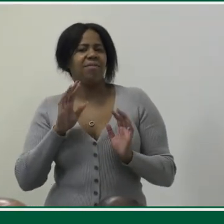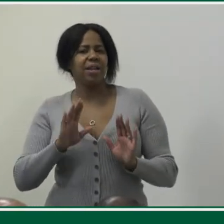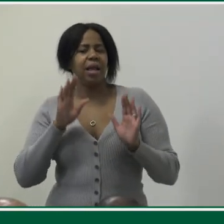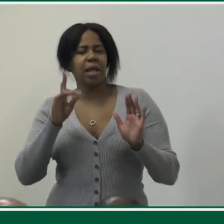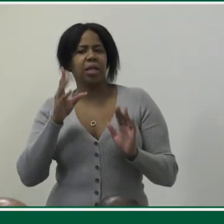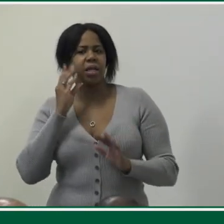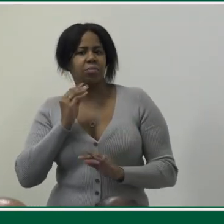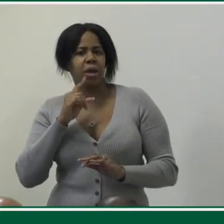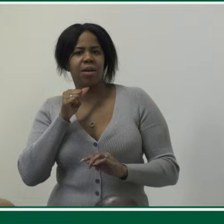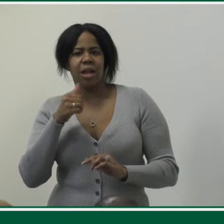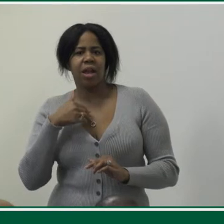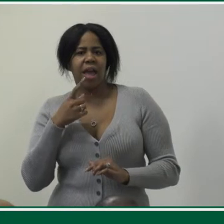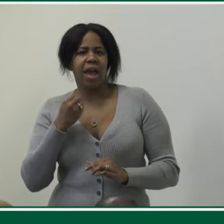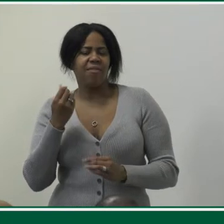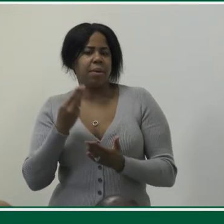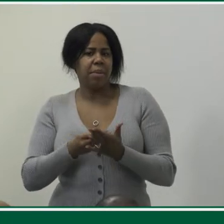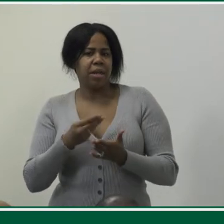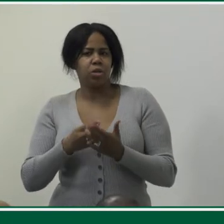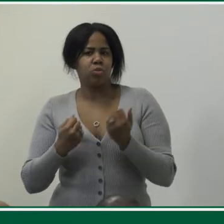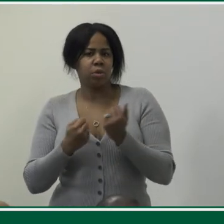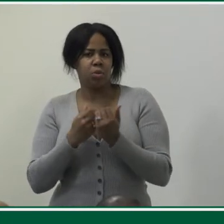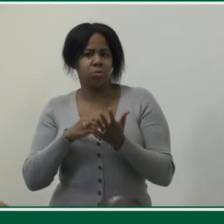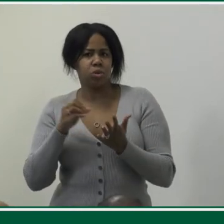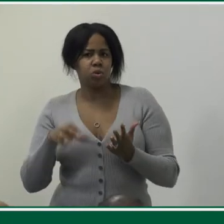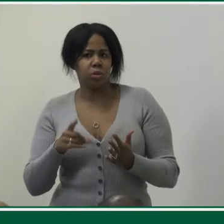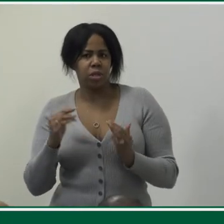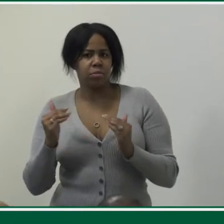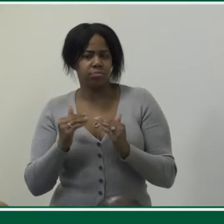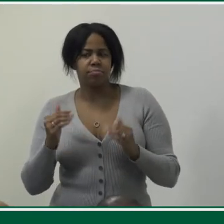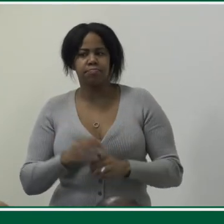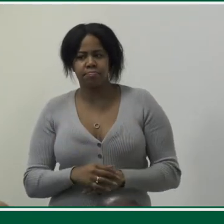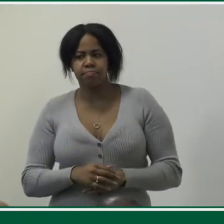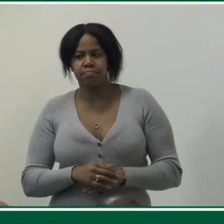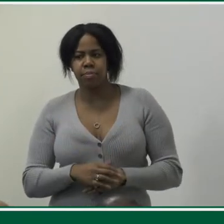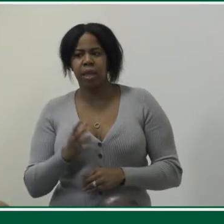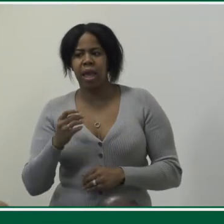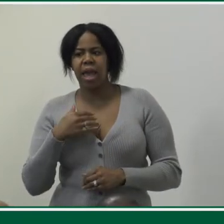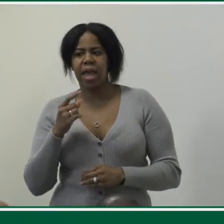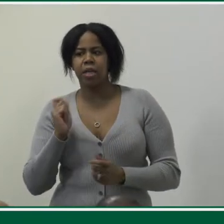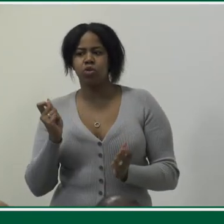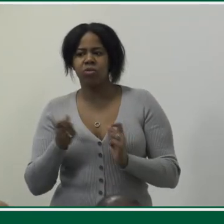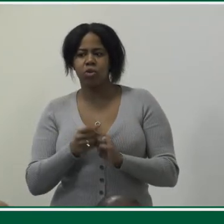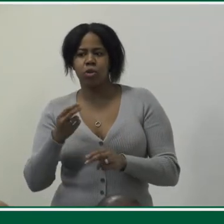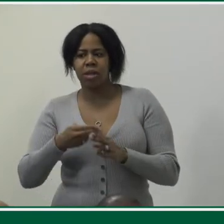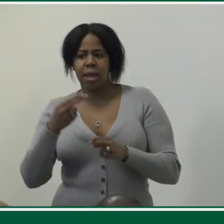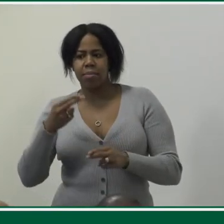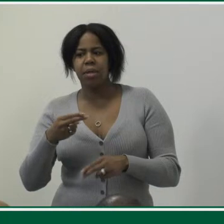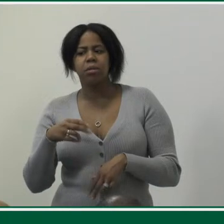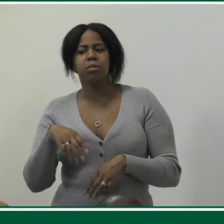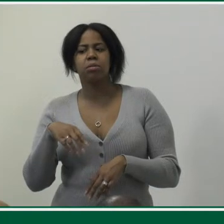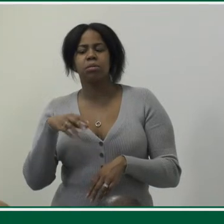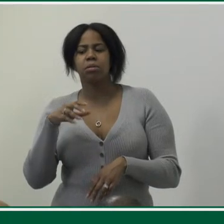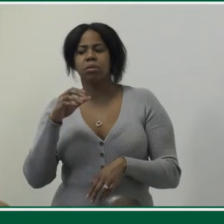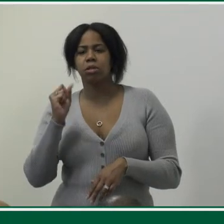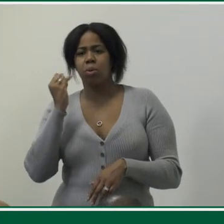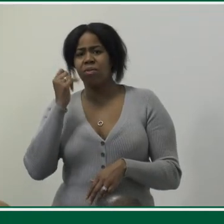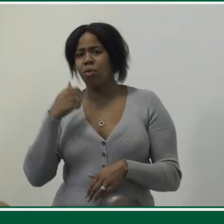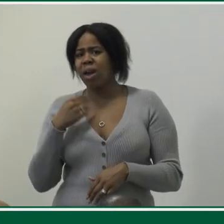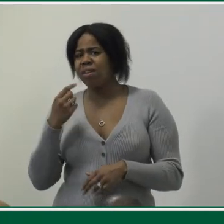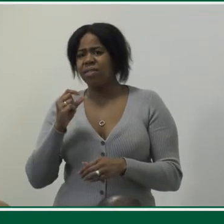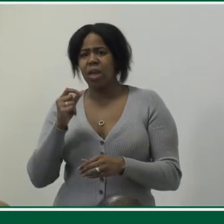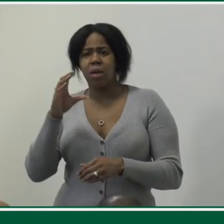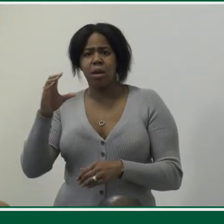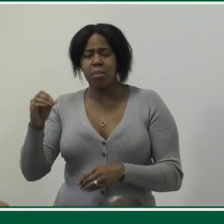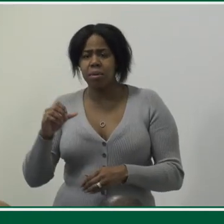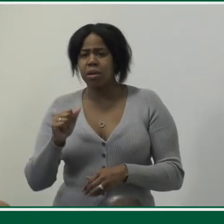have the requisite scholarships to help to support students. And then transformational namings, if you have a company or know somebody who's